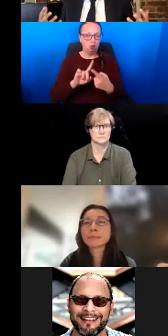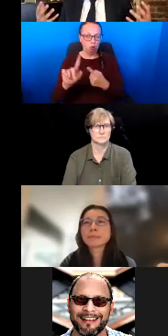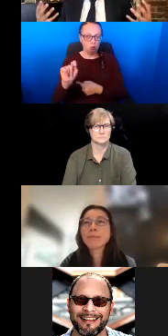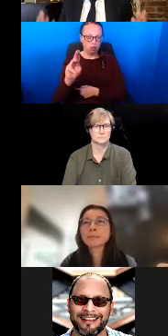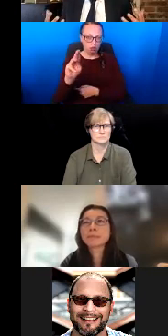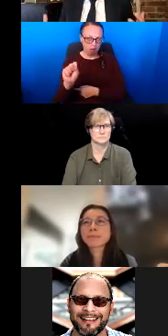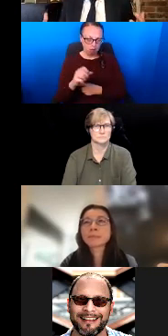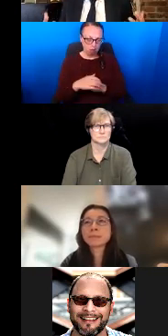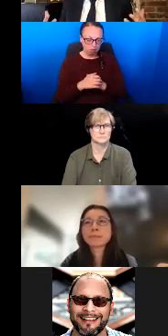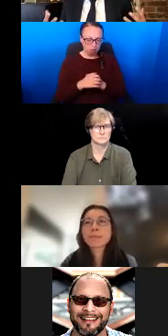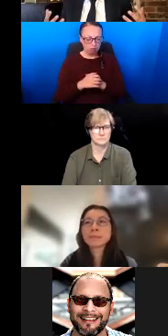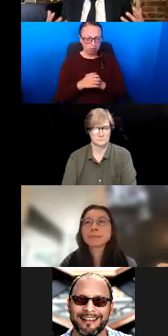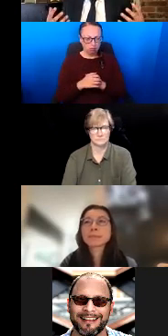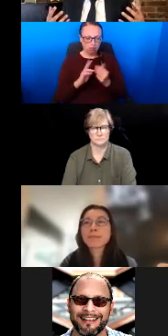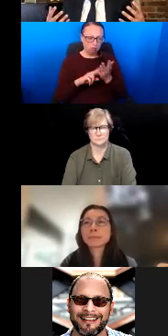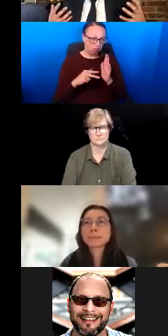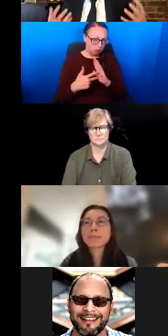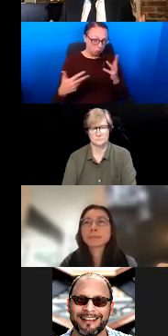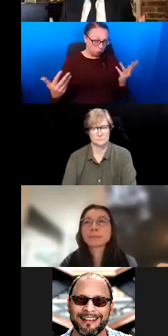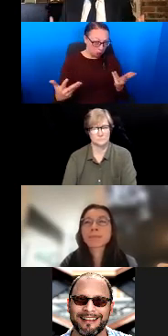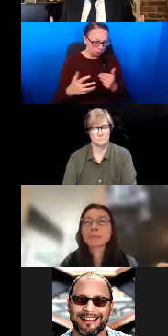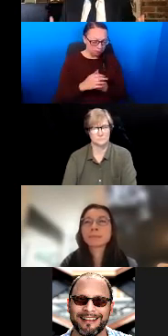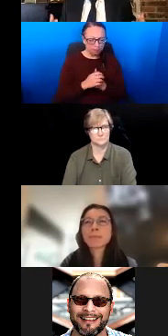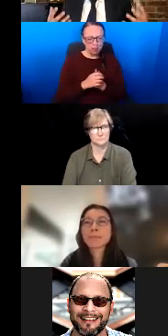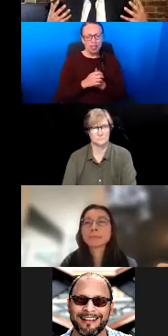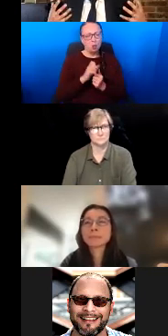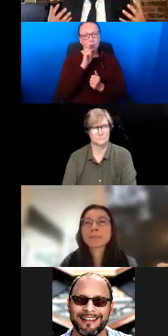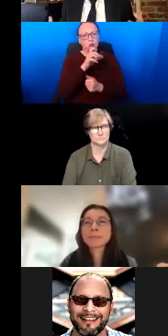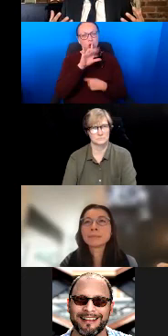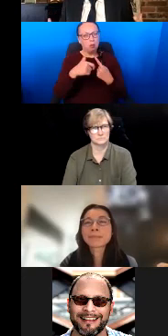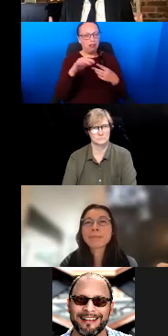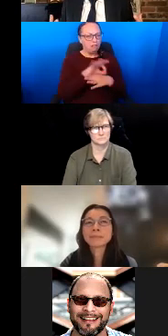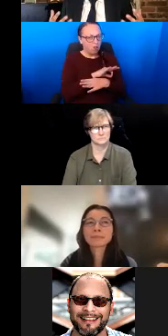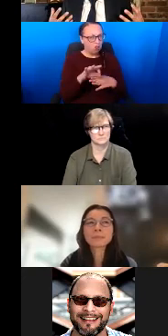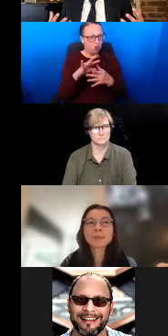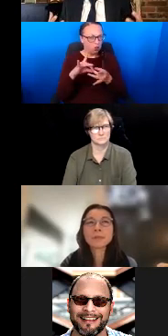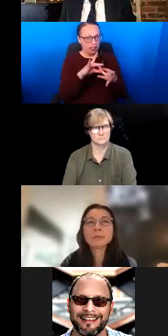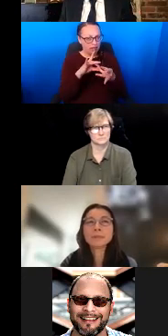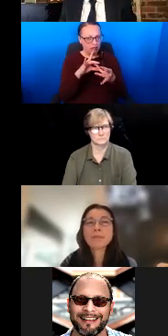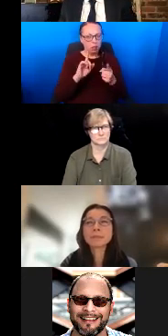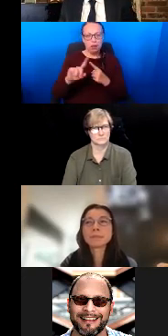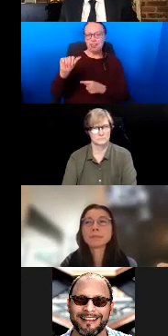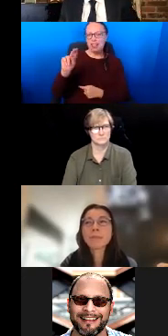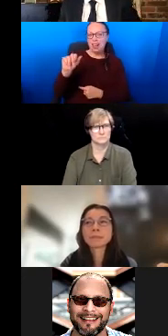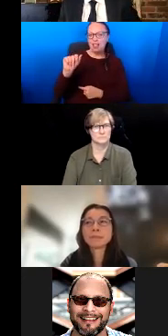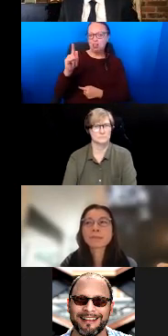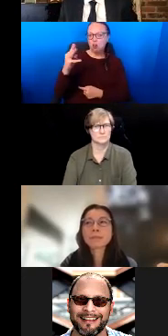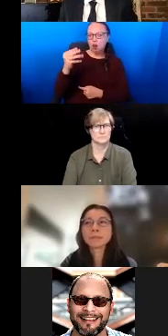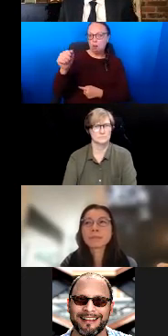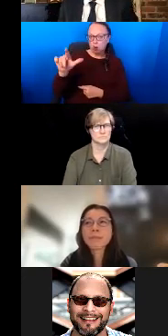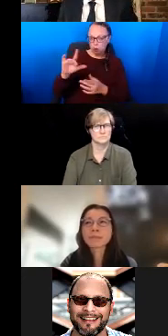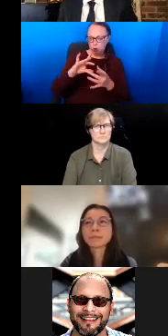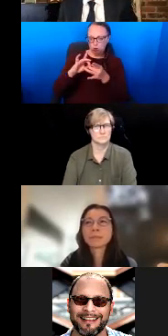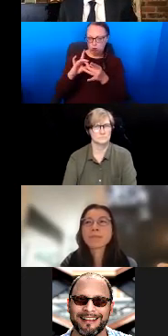is we're looking at the not the functional connectivity, but the anatomical connectivity, the networks engendered